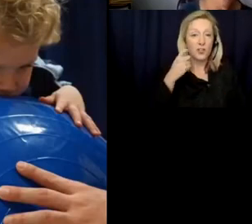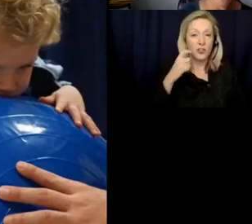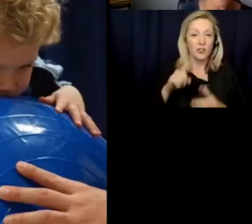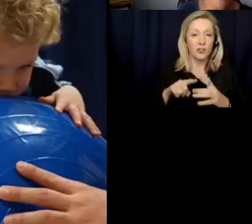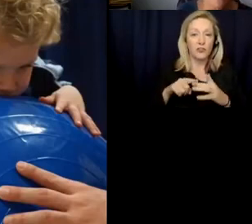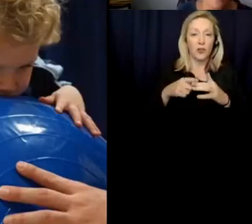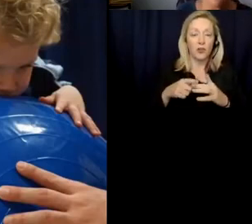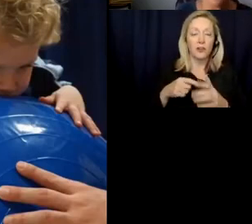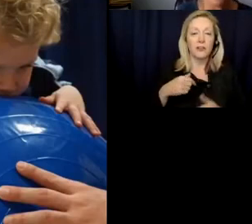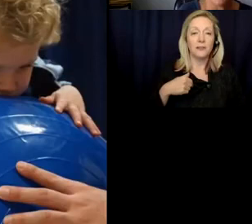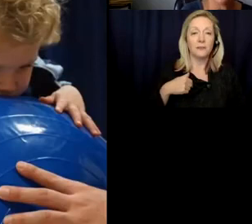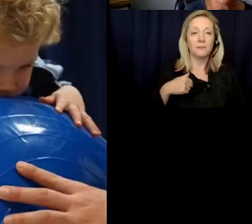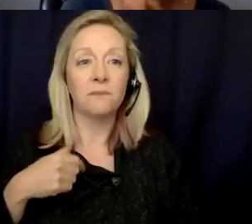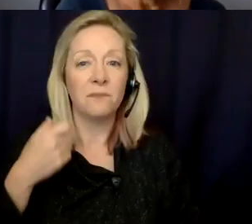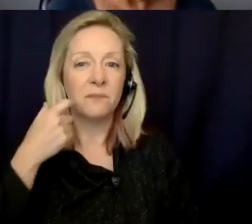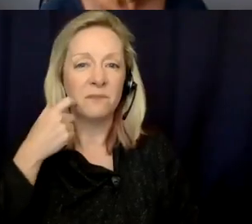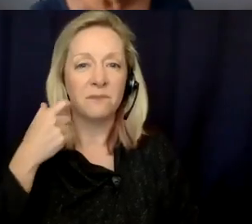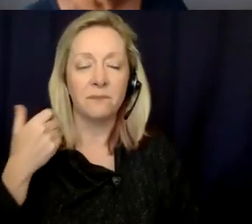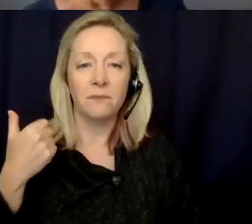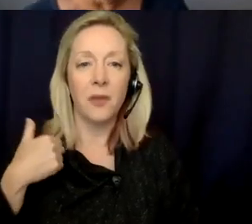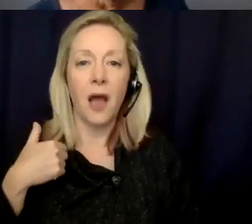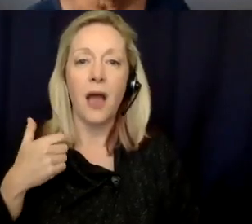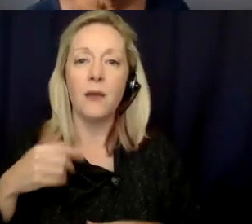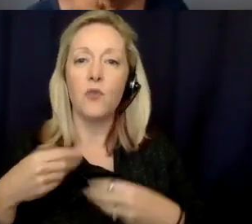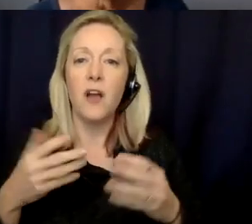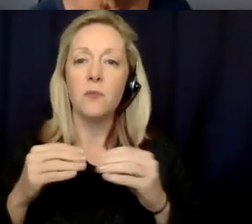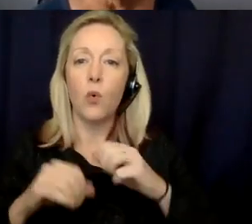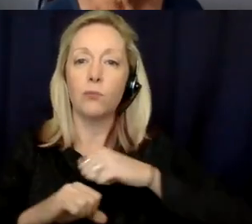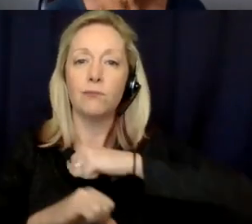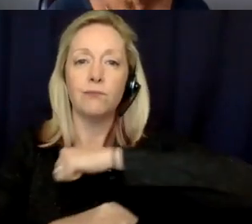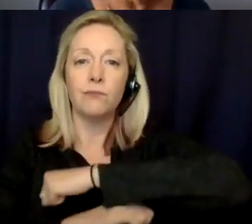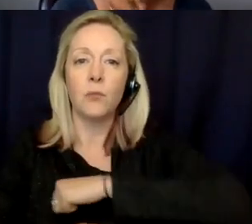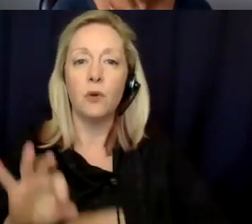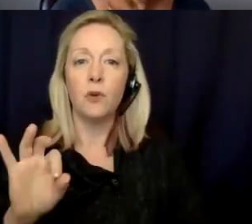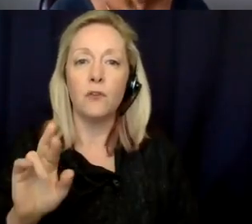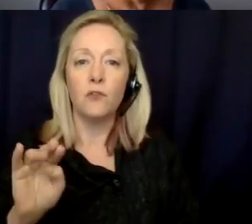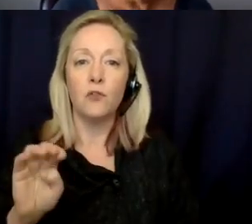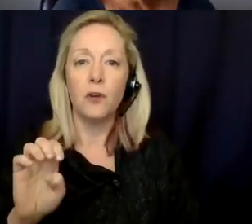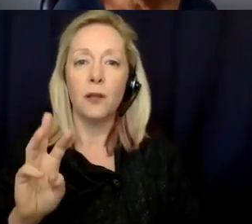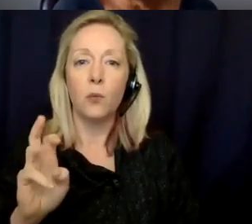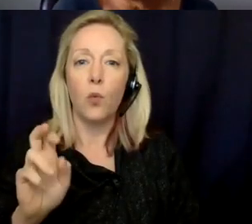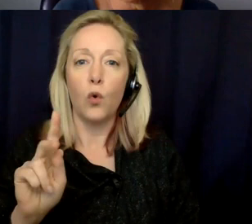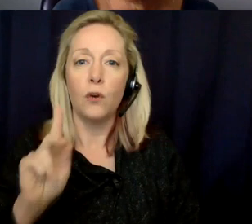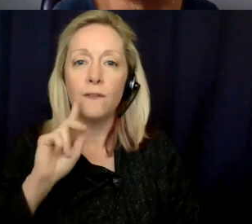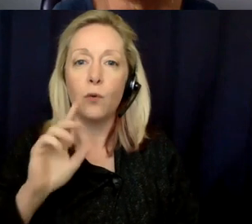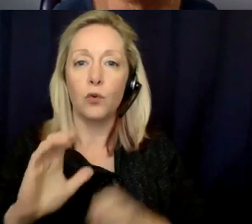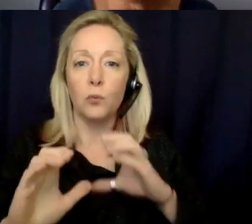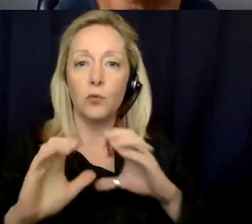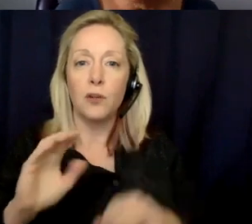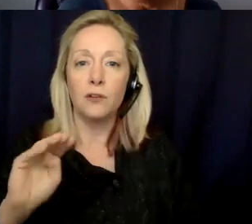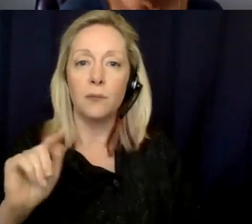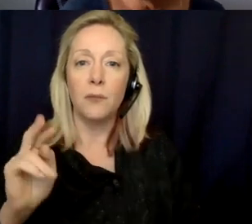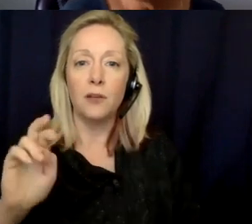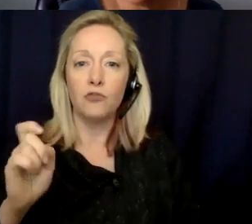other day, I kind of gave you a framework around communication matrix and the work that we have been